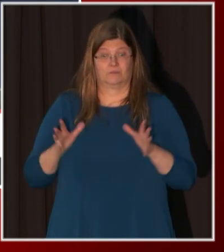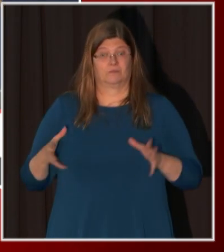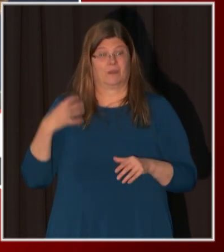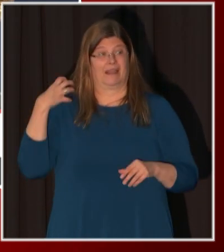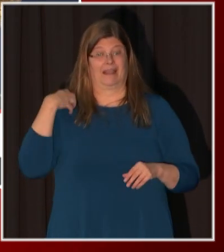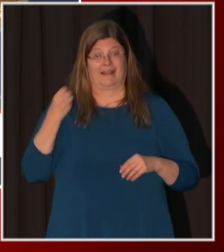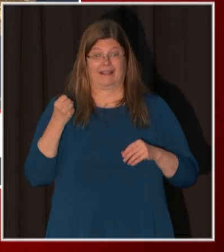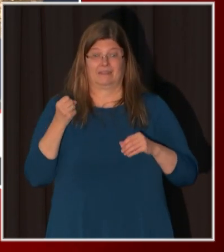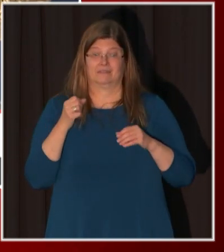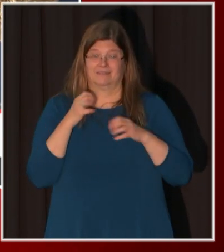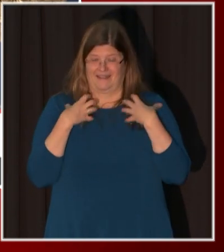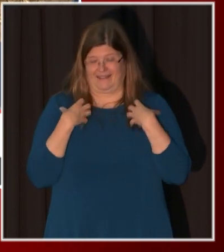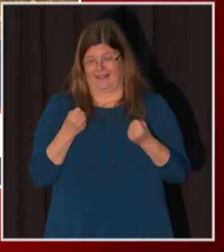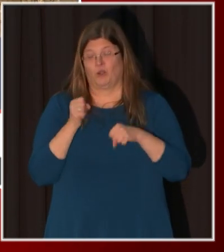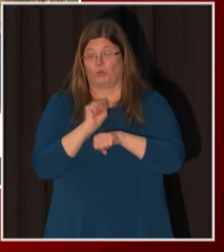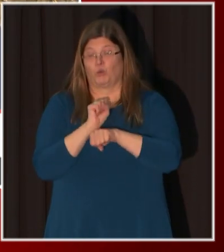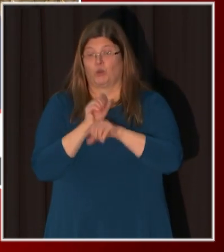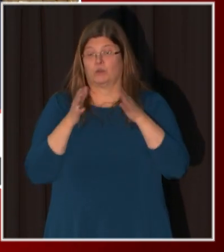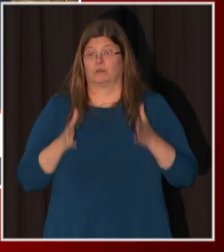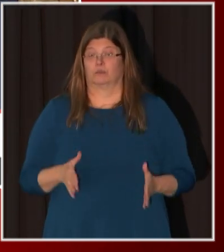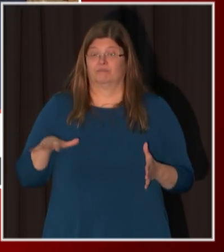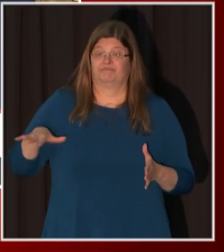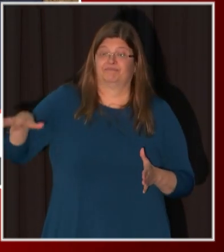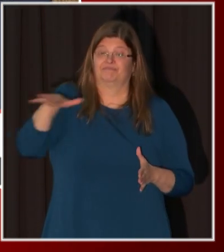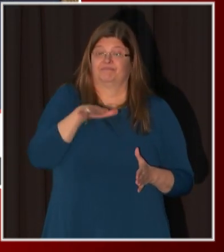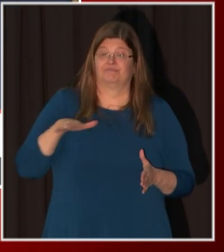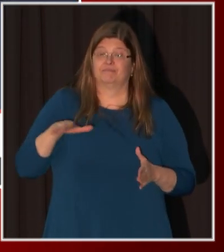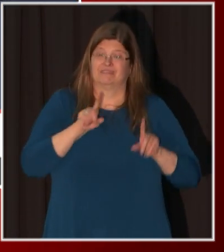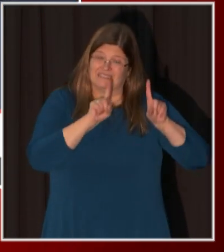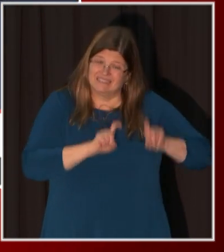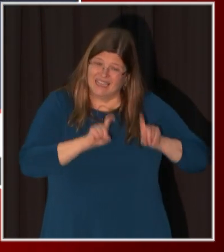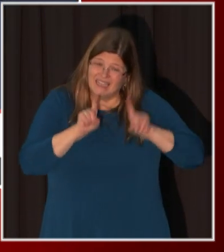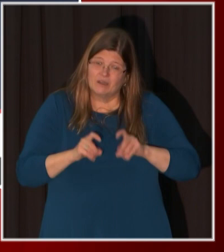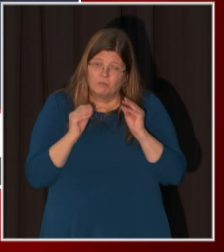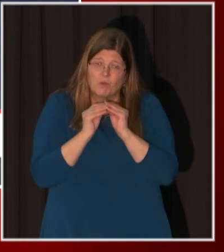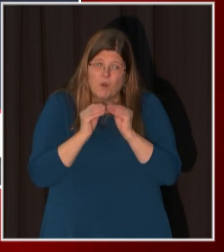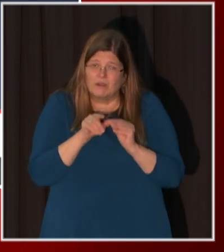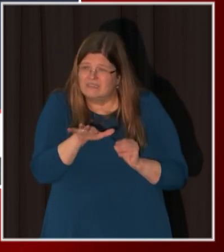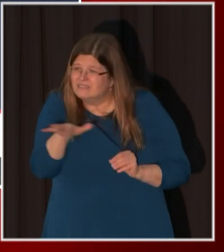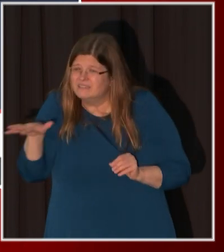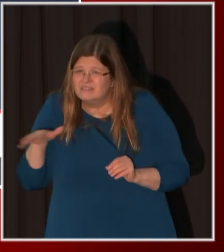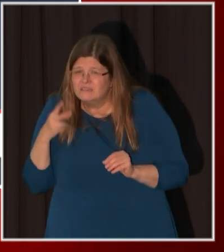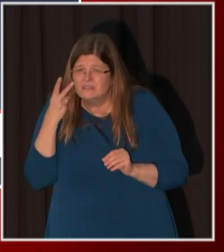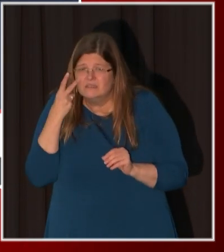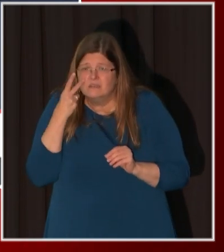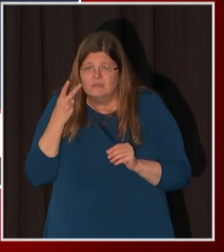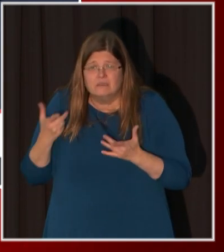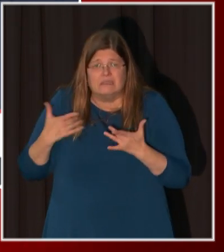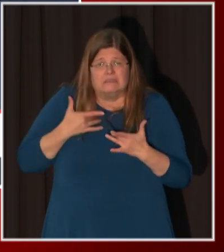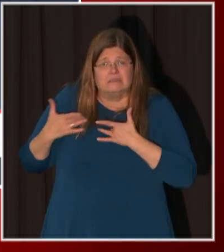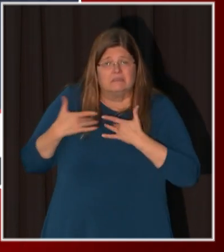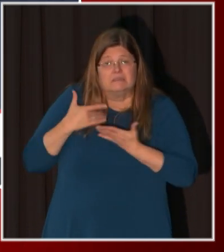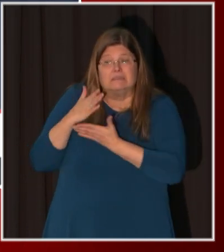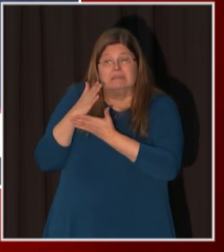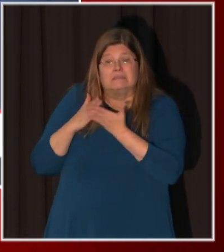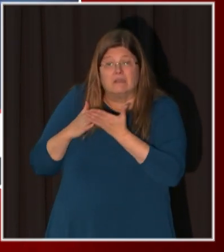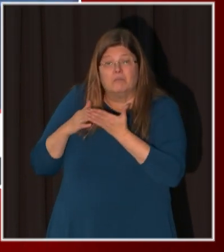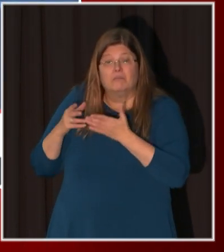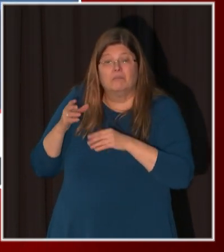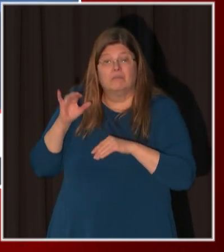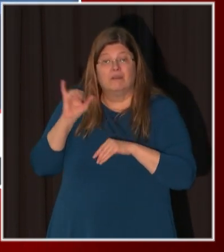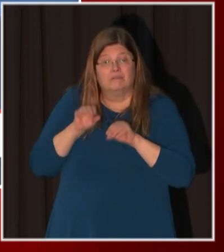threshold for testing individuals, is that we do begin to have some concern that some of our transmission is related to